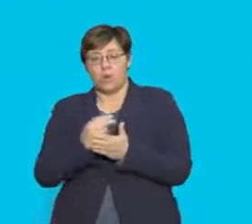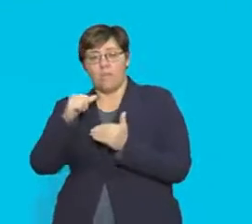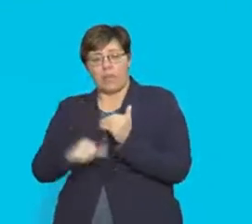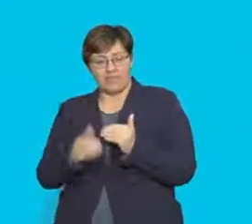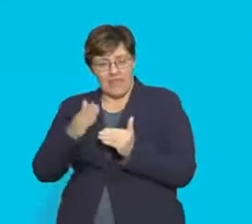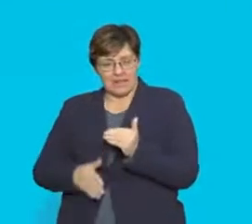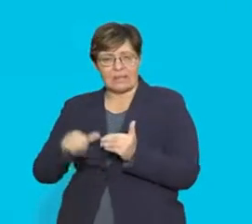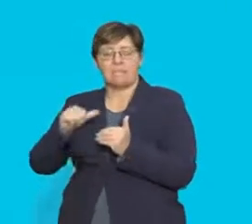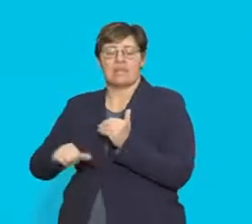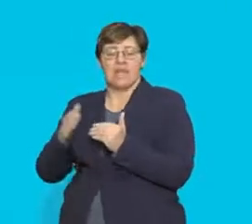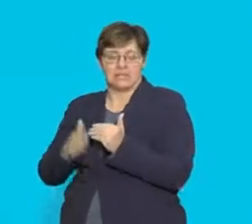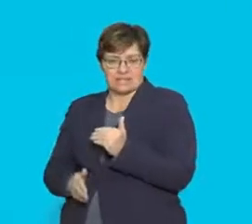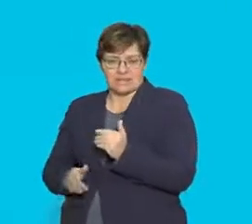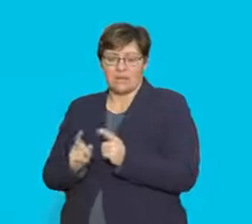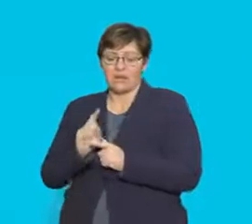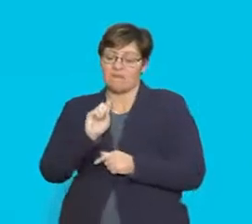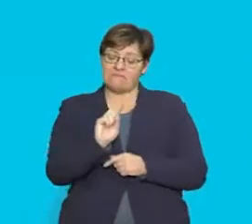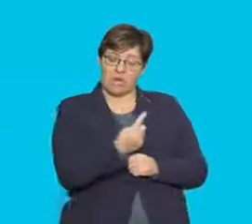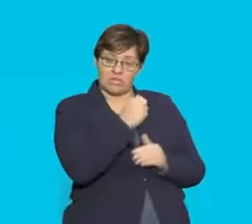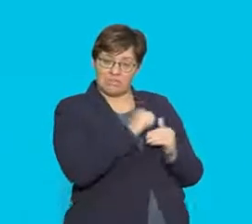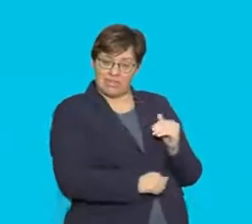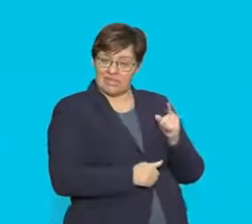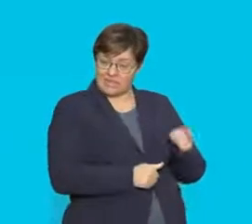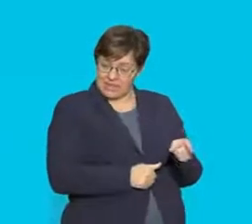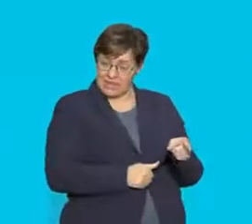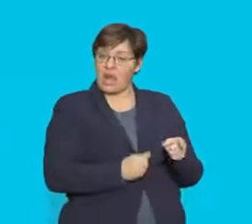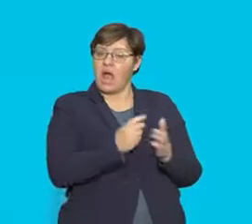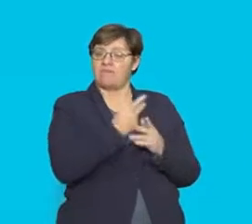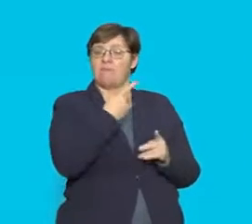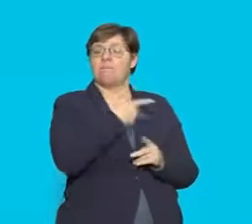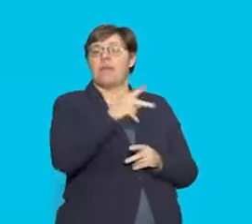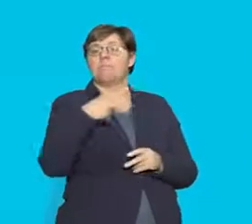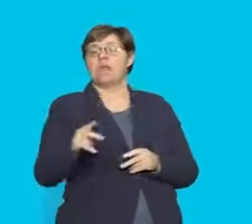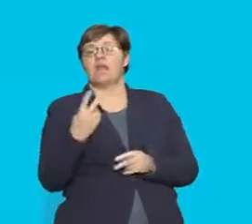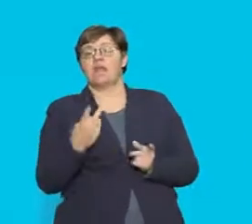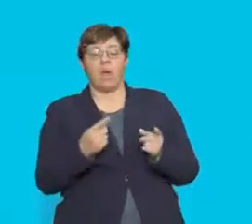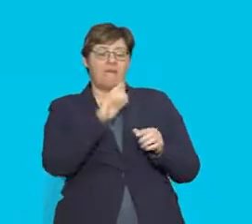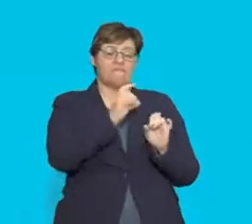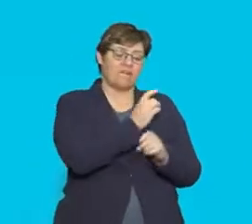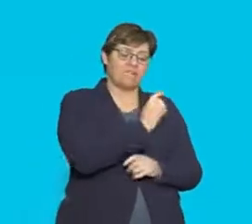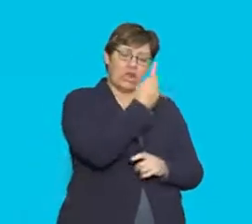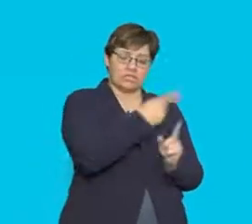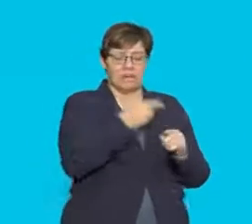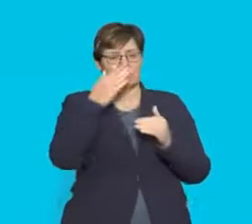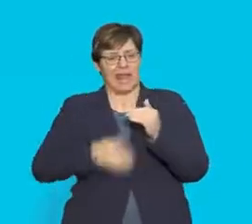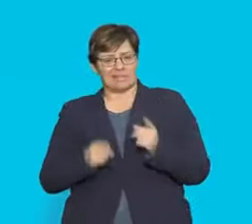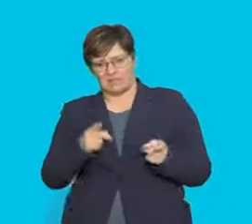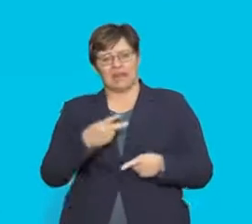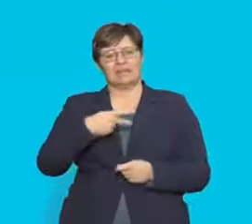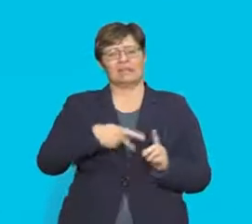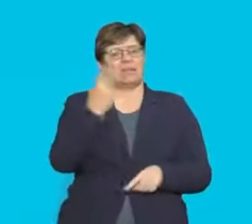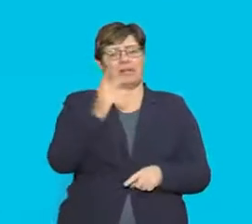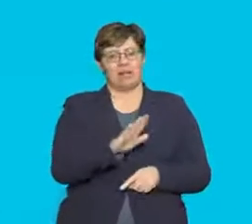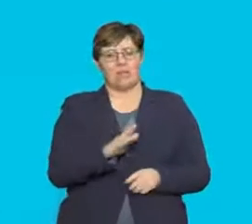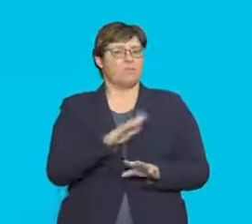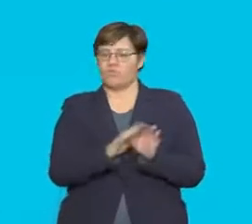month end, so that would mean the first month ASIF would have made two payments into this particular savings account. But